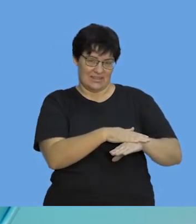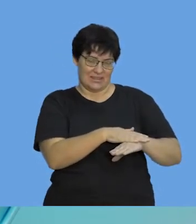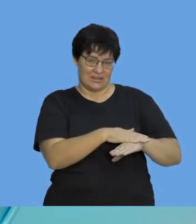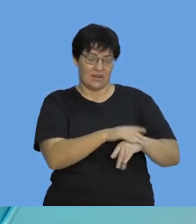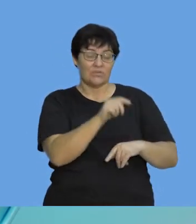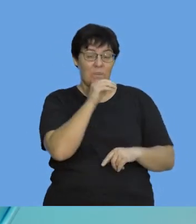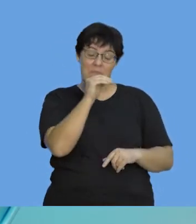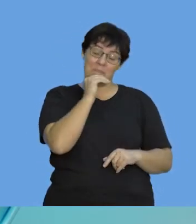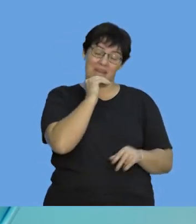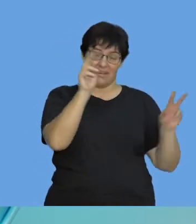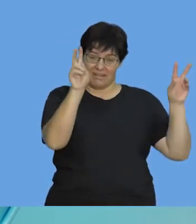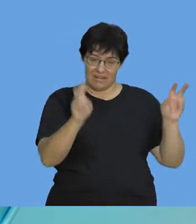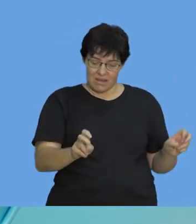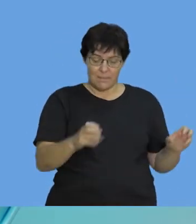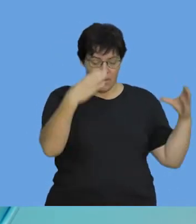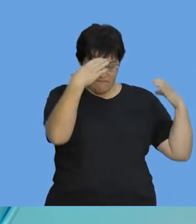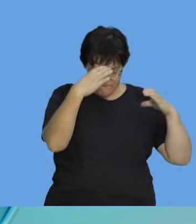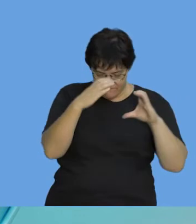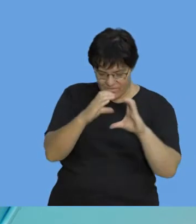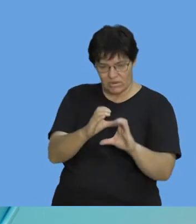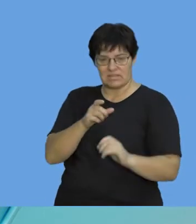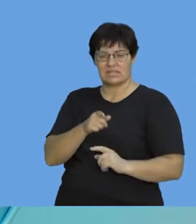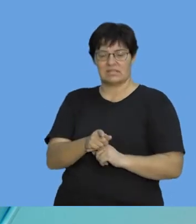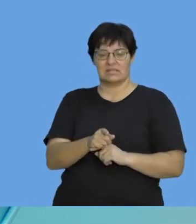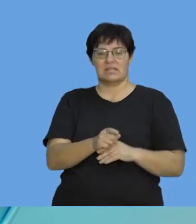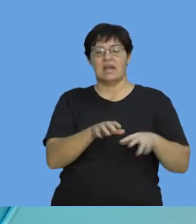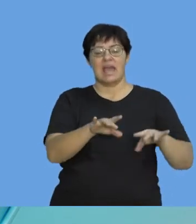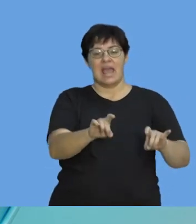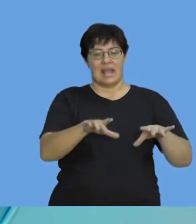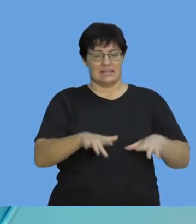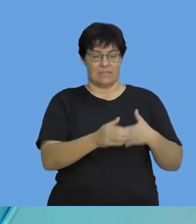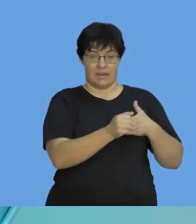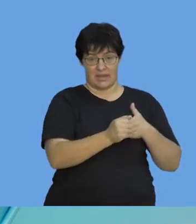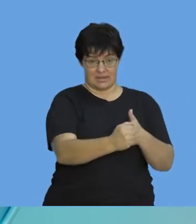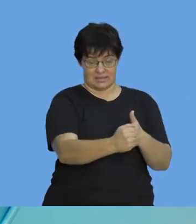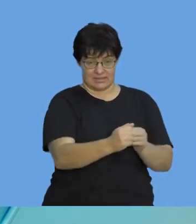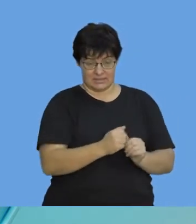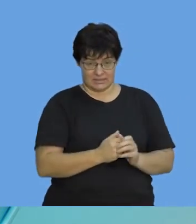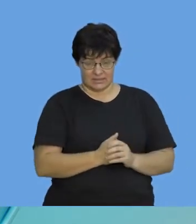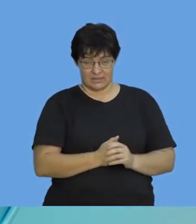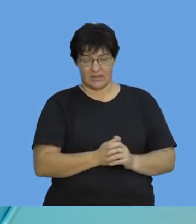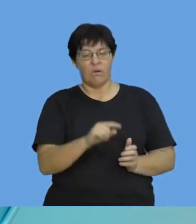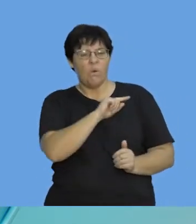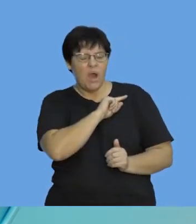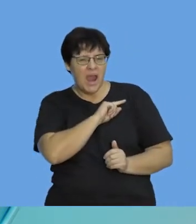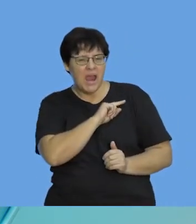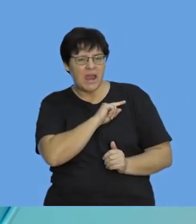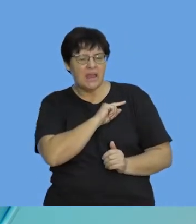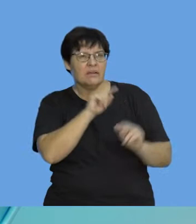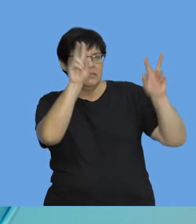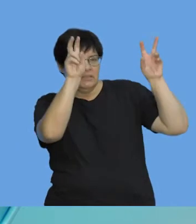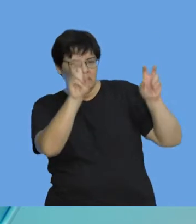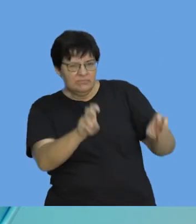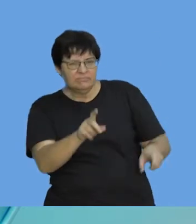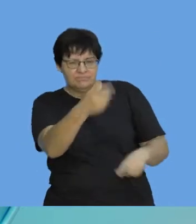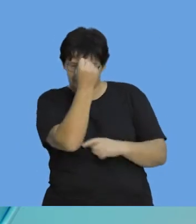always draw your attention to the examination guidelines in terms of understanding what the definitions are. Pay careful